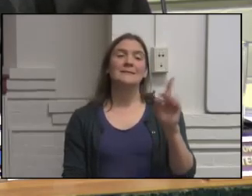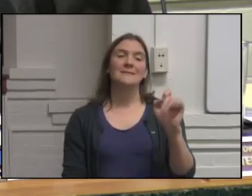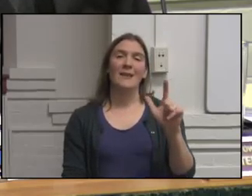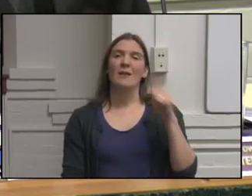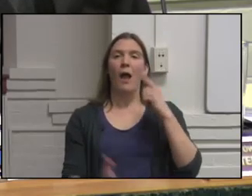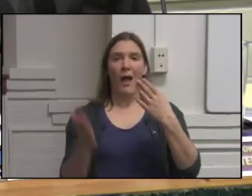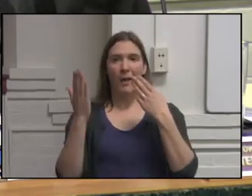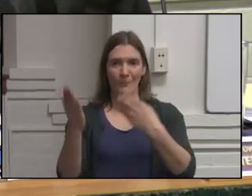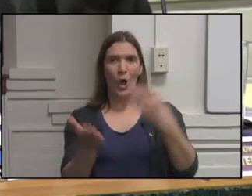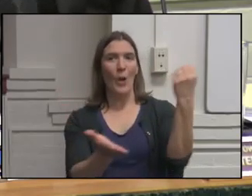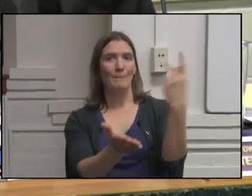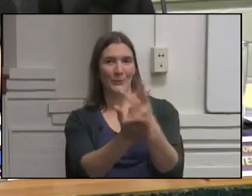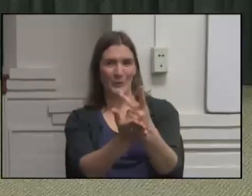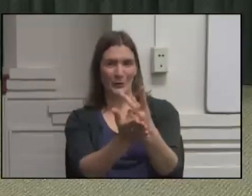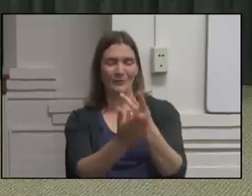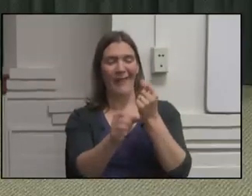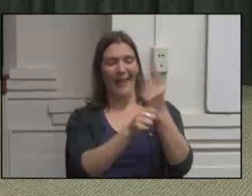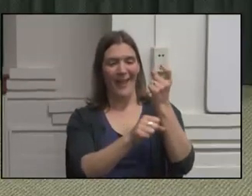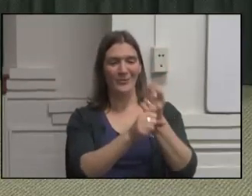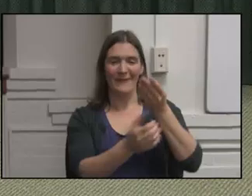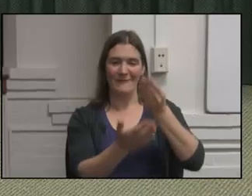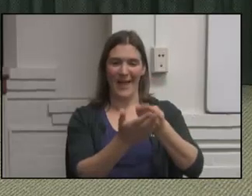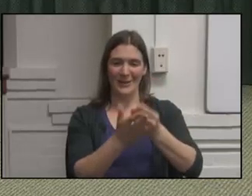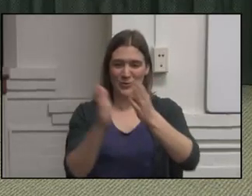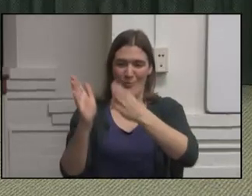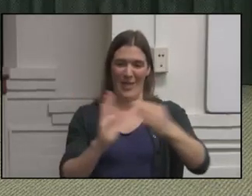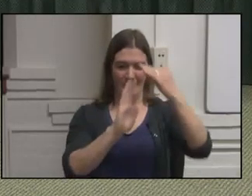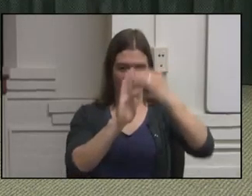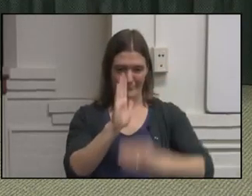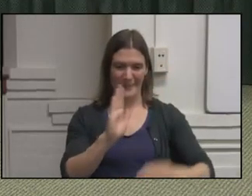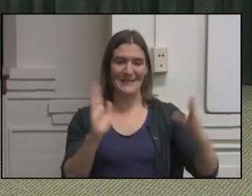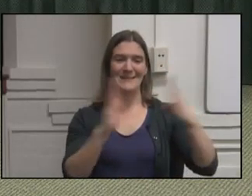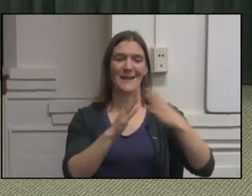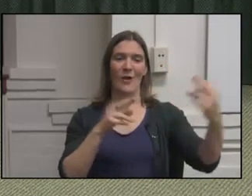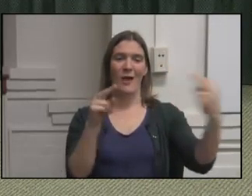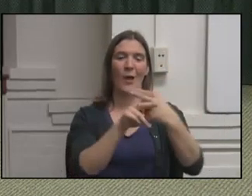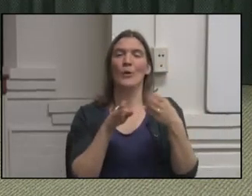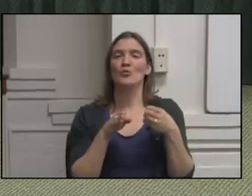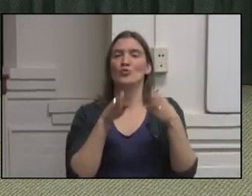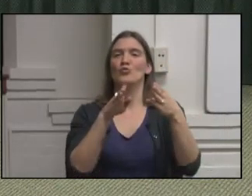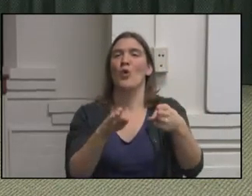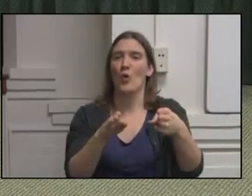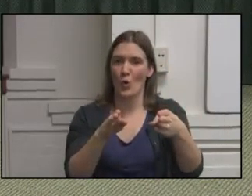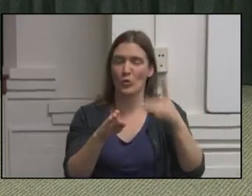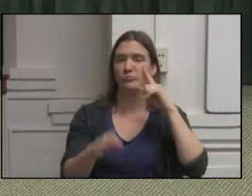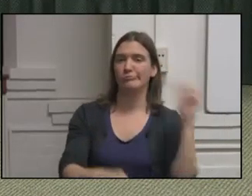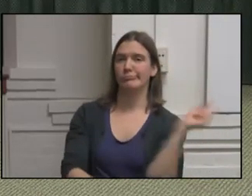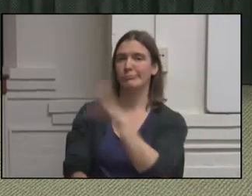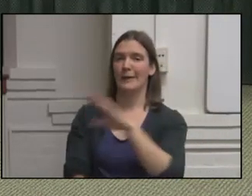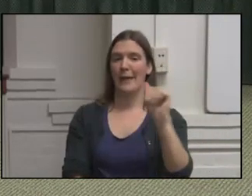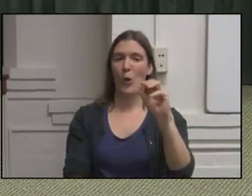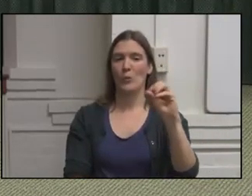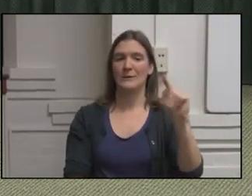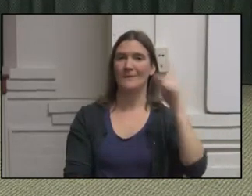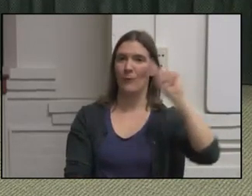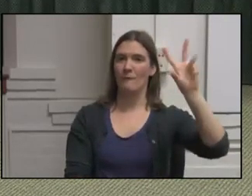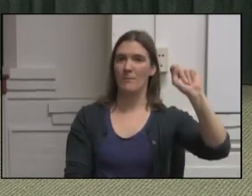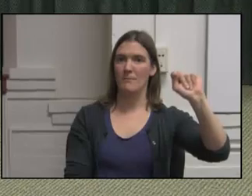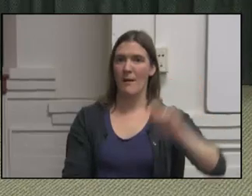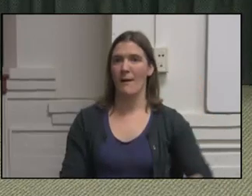I move to approve the annual financial plan town highways form for submittal to the Vermont Agency of